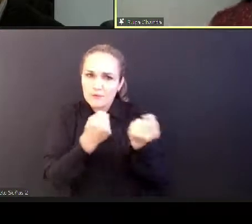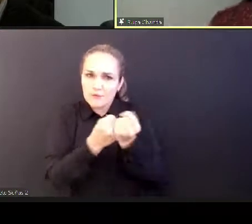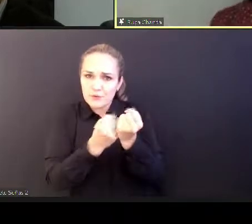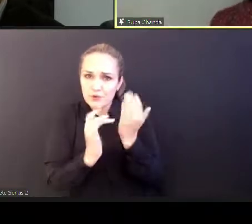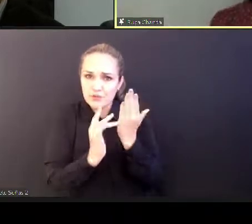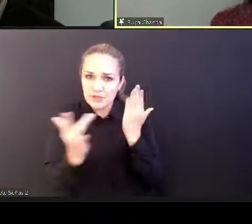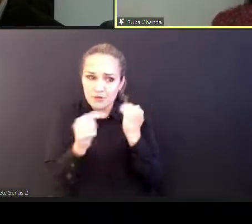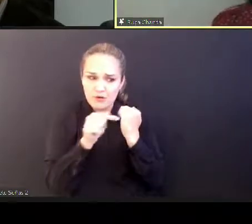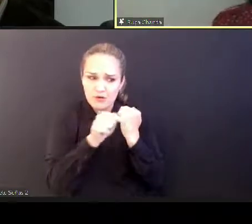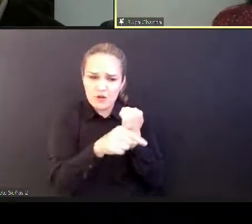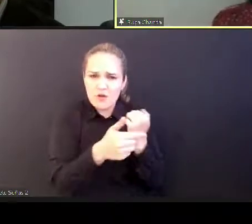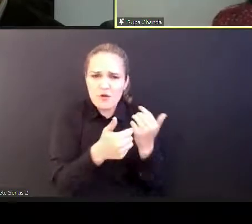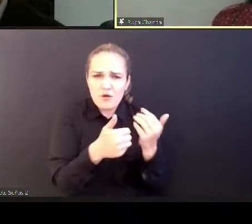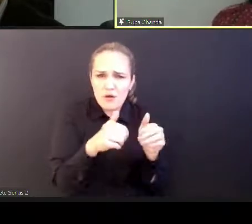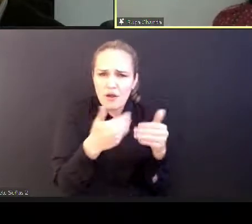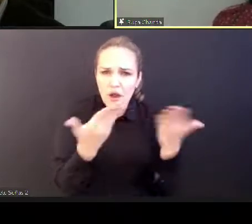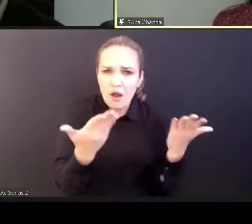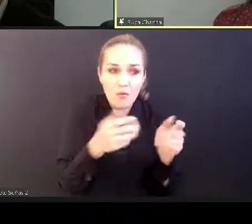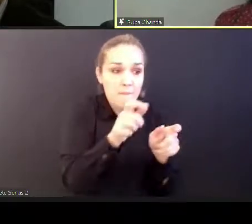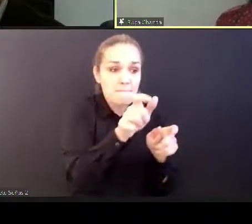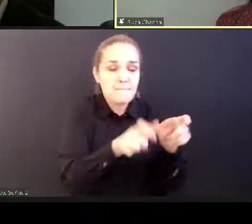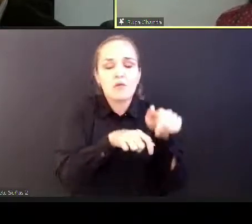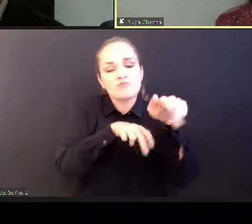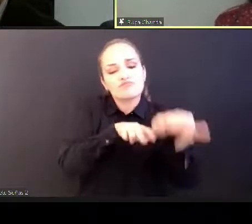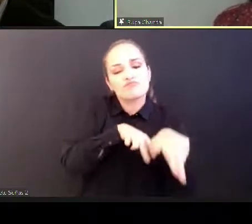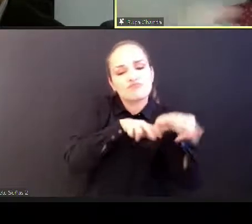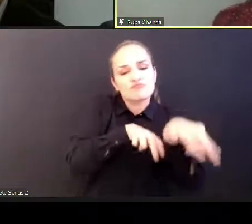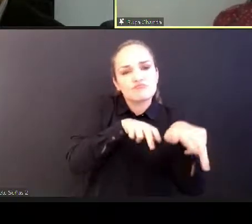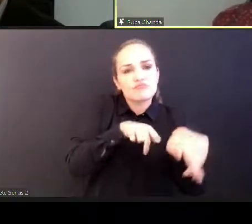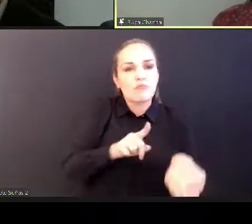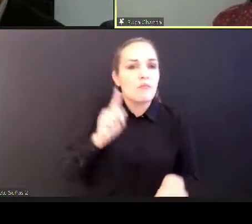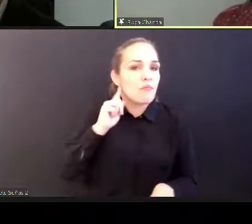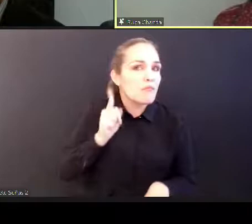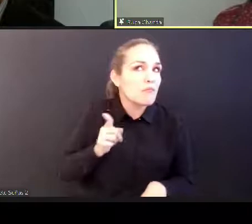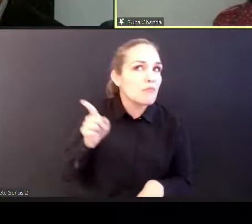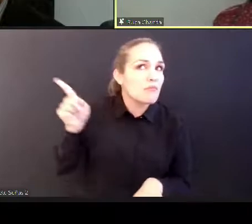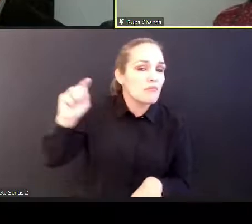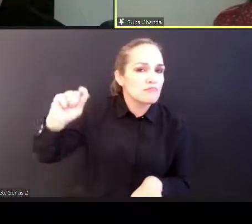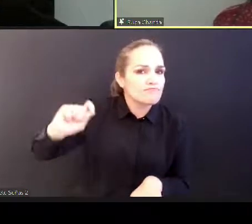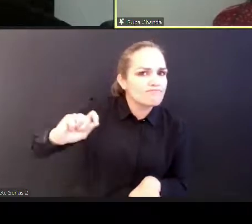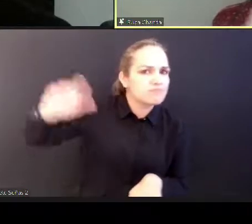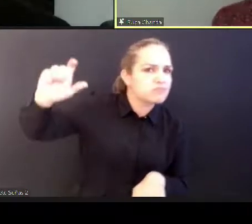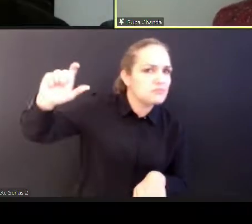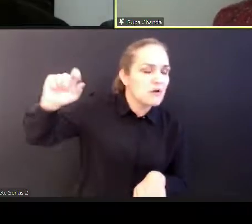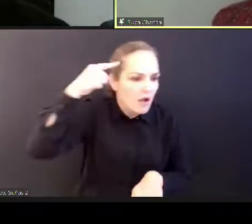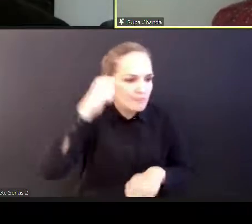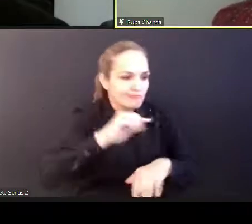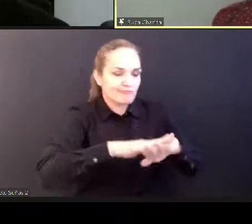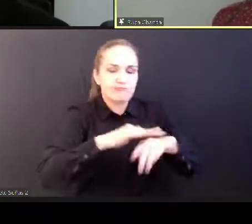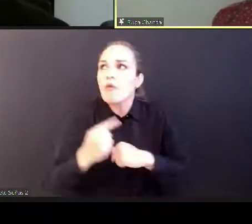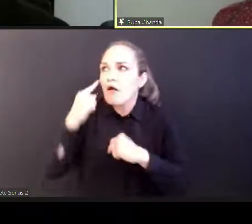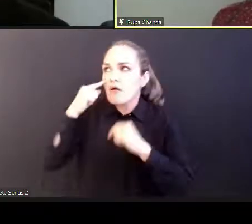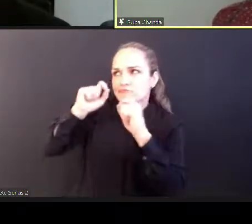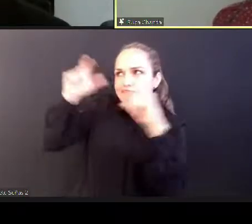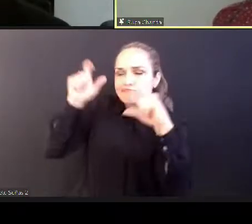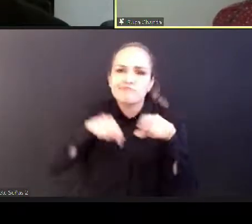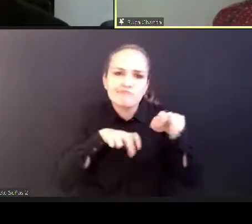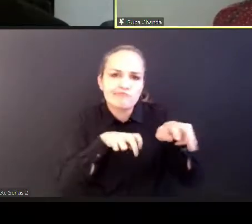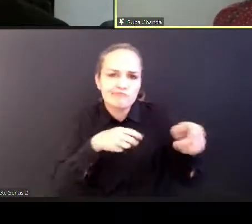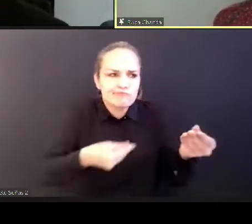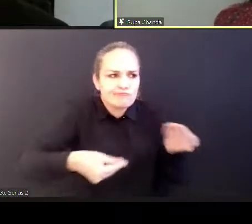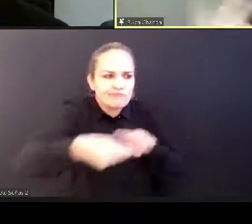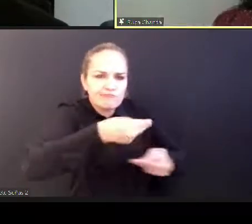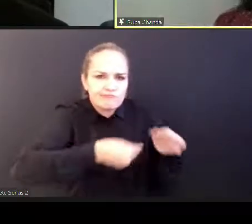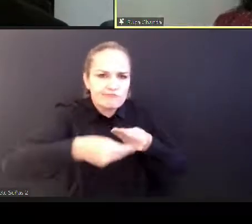so many such examples of how you can actually utilize the digital technologies that are enabling the ICT services